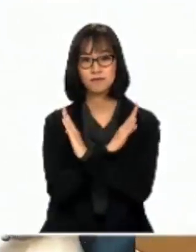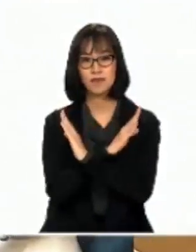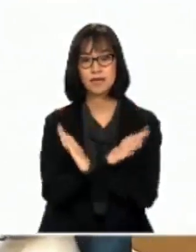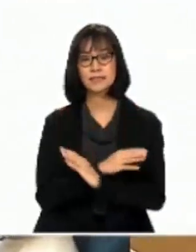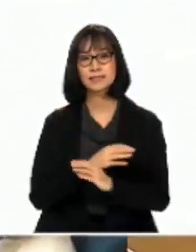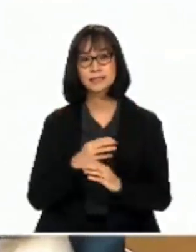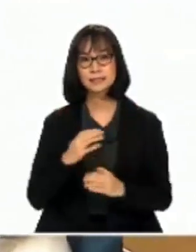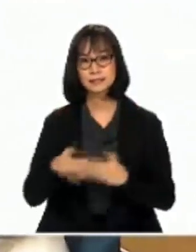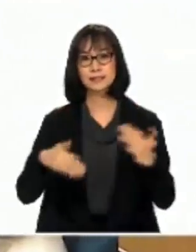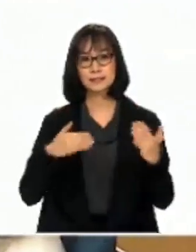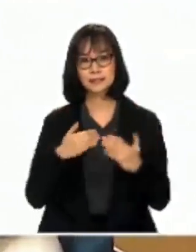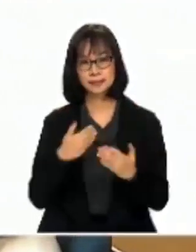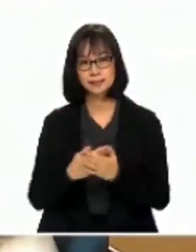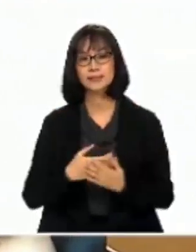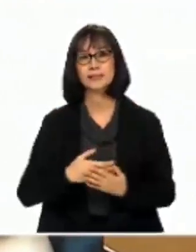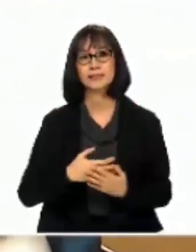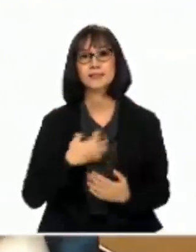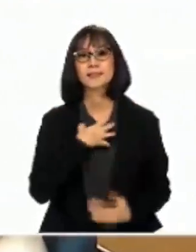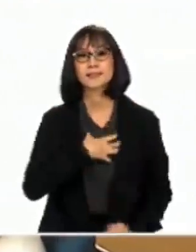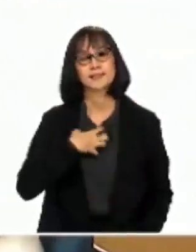complaining. And